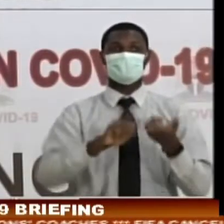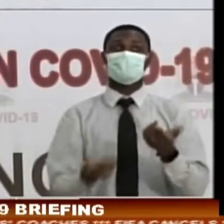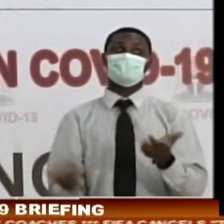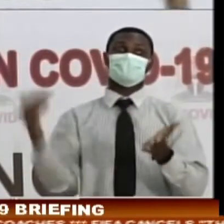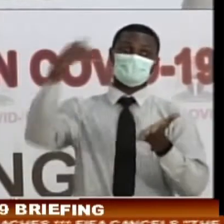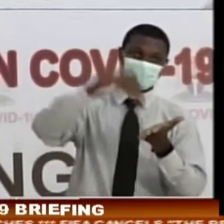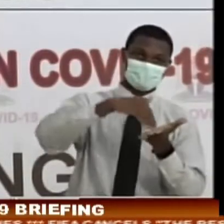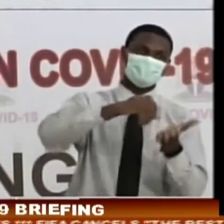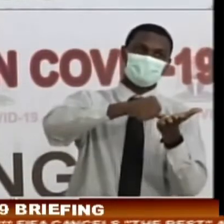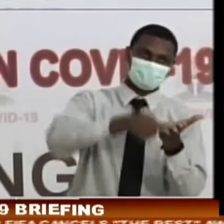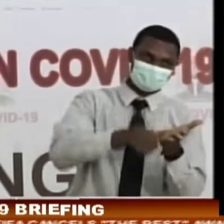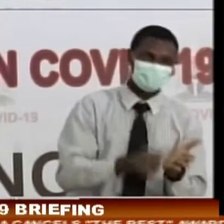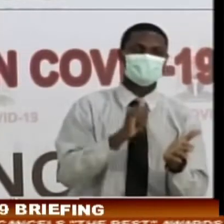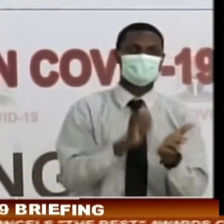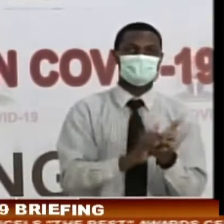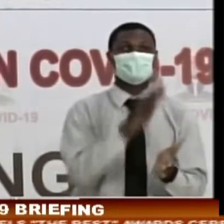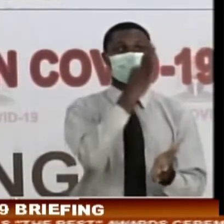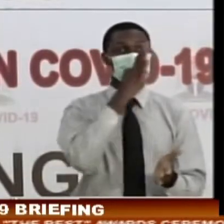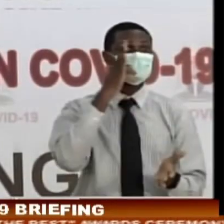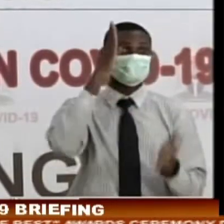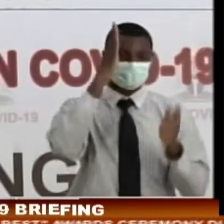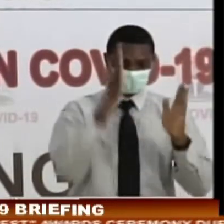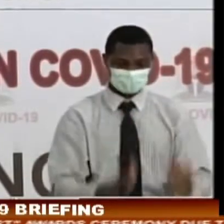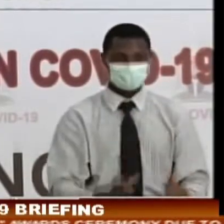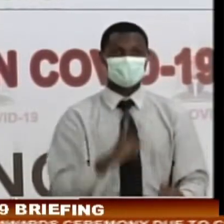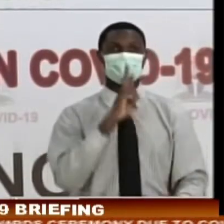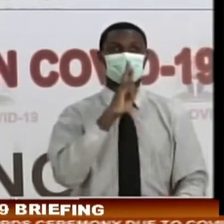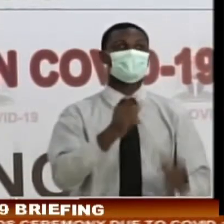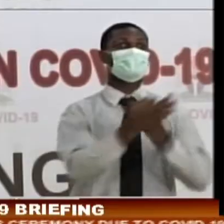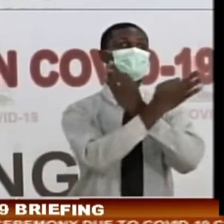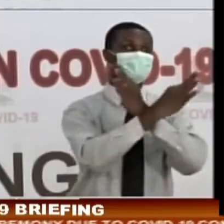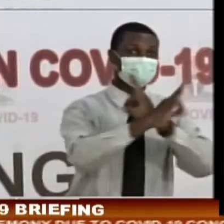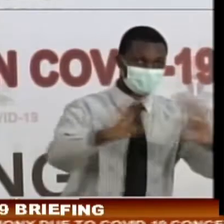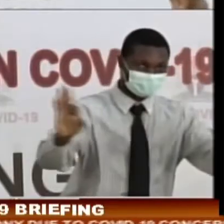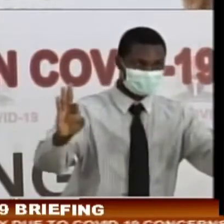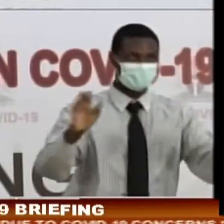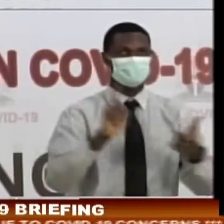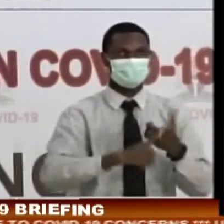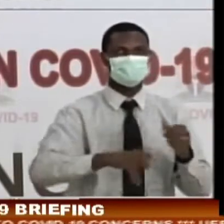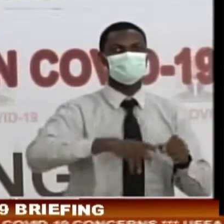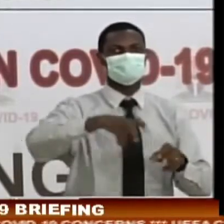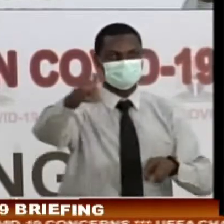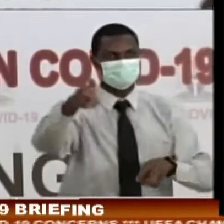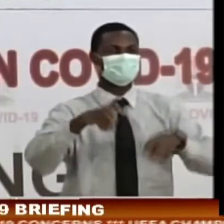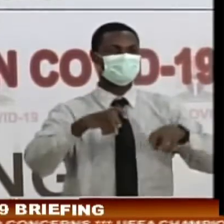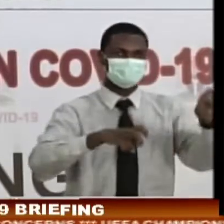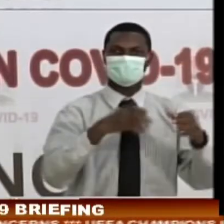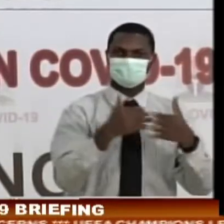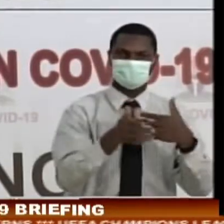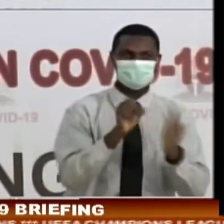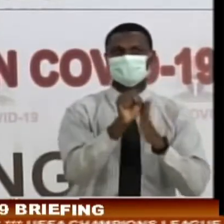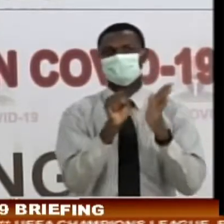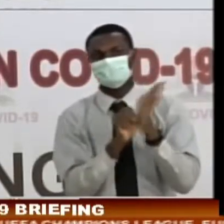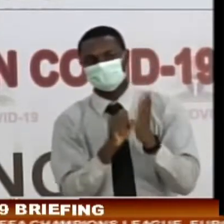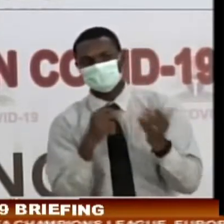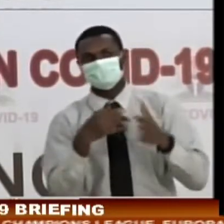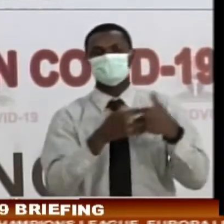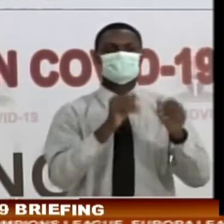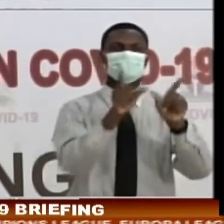fall within the least of exemptions and urge State Governors local government authorities and